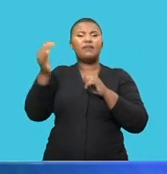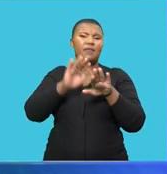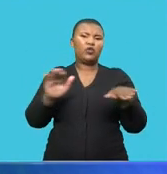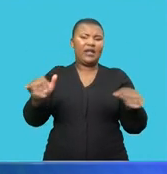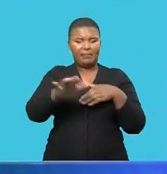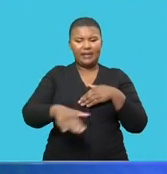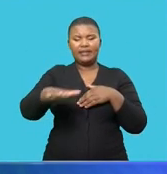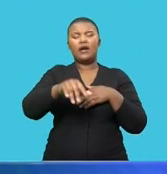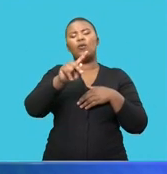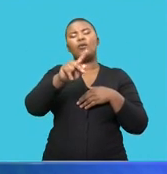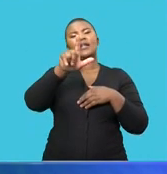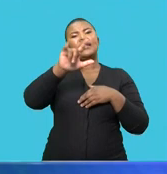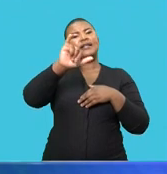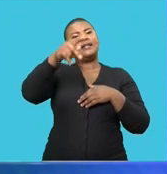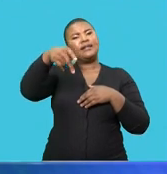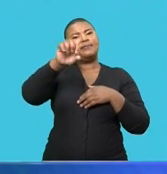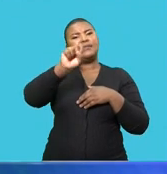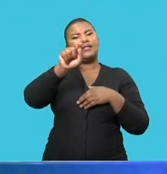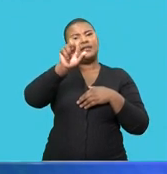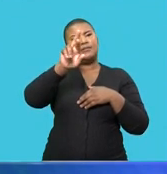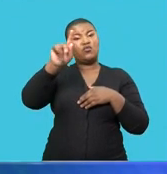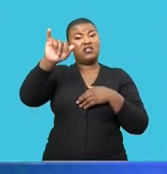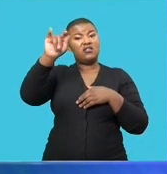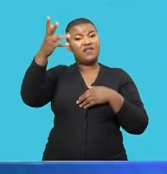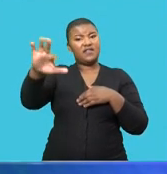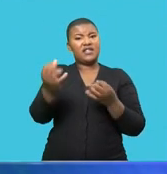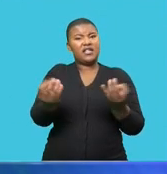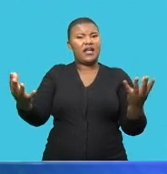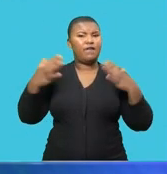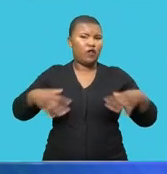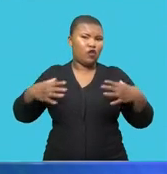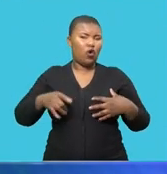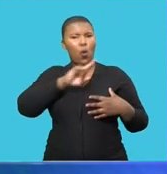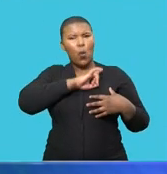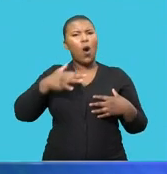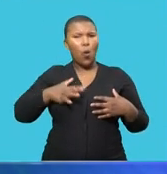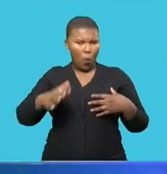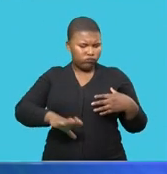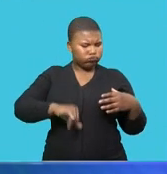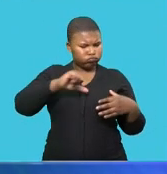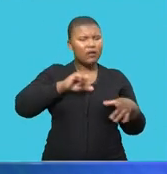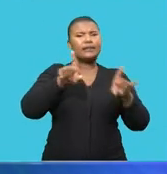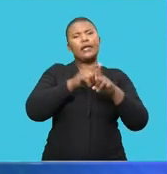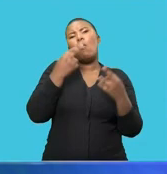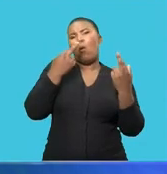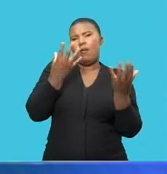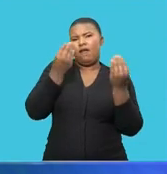eSoweto. Lo mbutho unikezele ngempahla kwaba bantwana ngenjongo yokubuyisela isidima sabo nokubuyisela ithemba ebomini